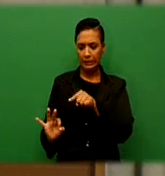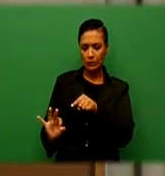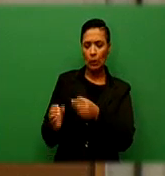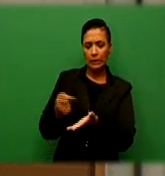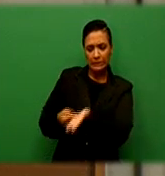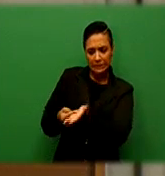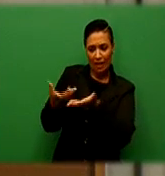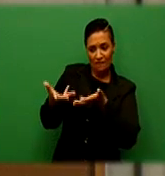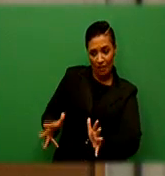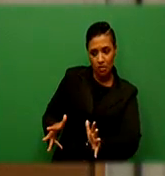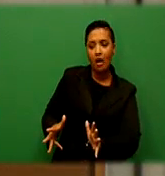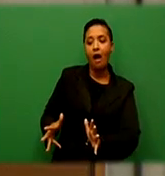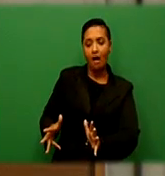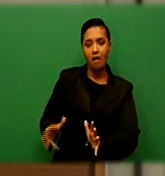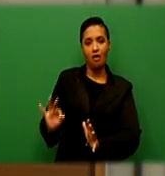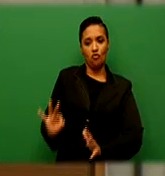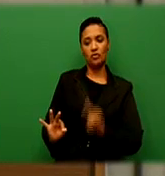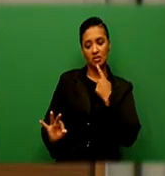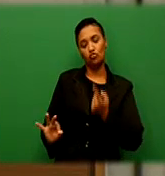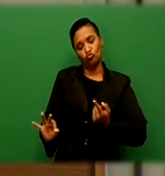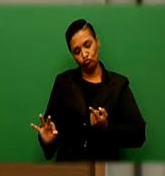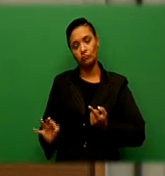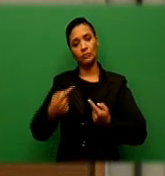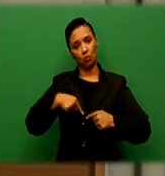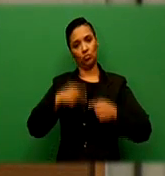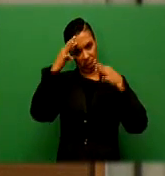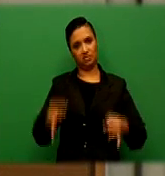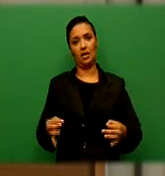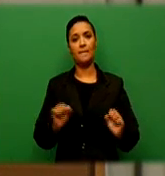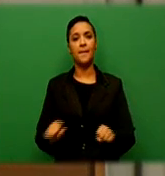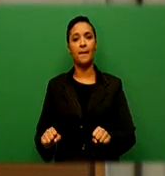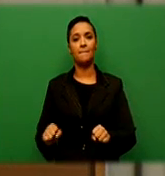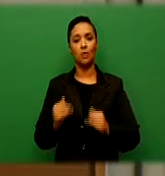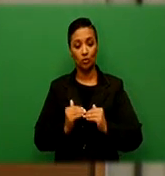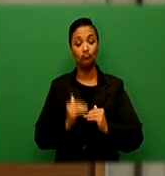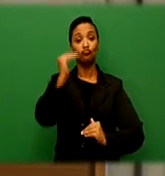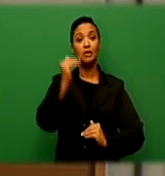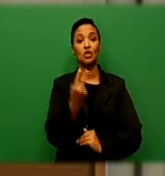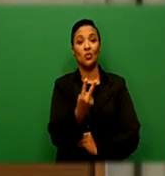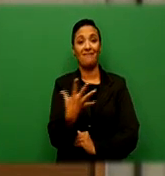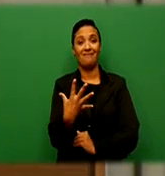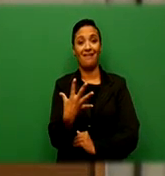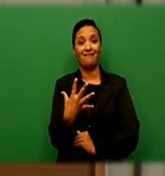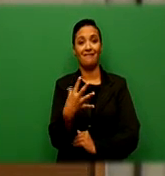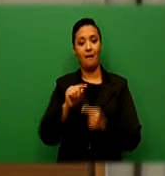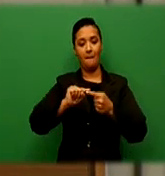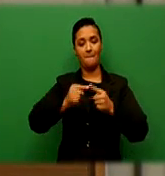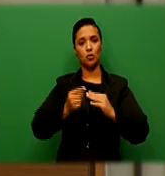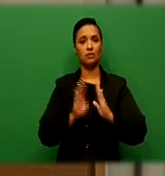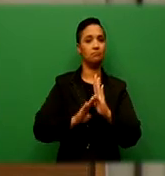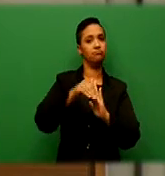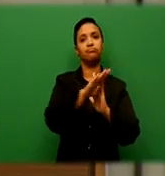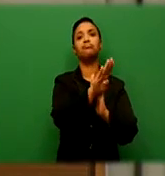then we agreed that the correct position to go with is to go with a 25 basis point hike in